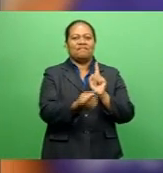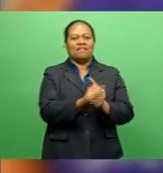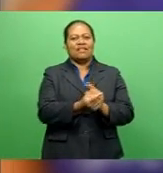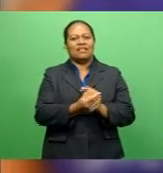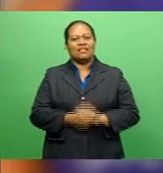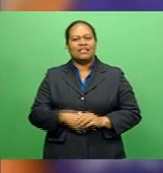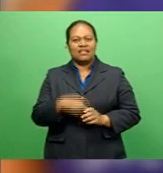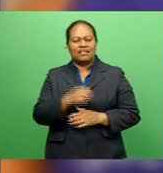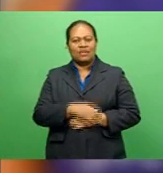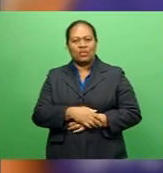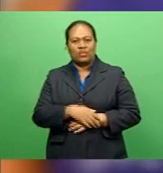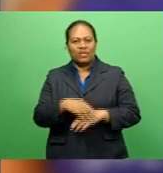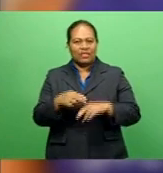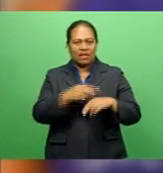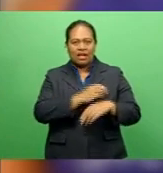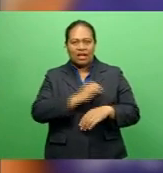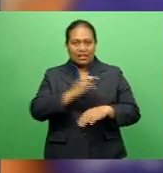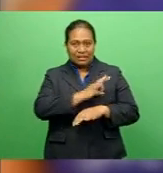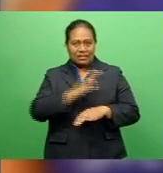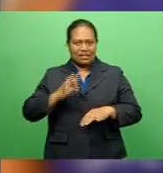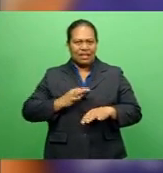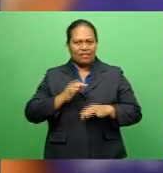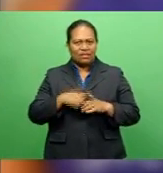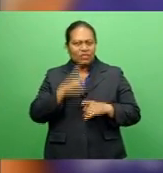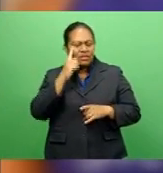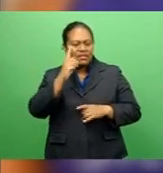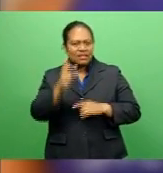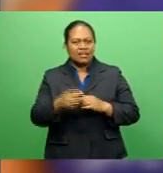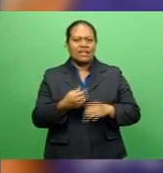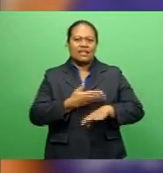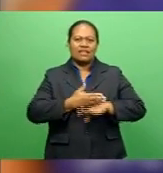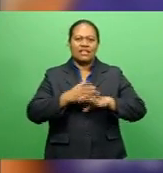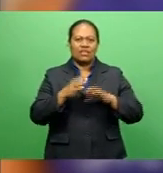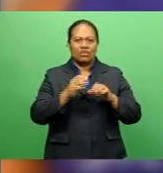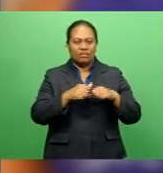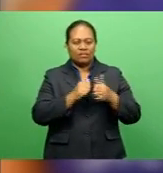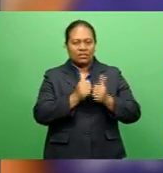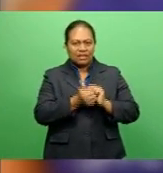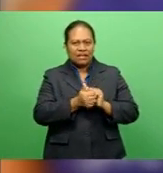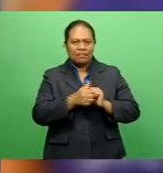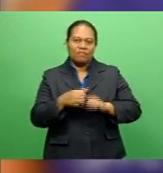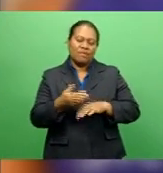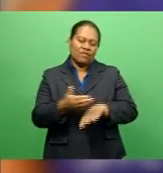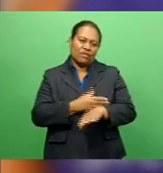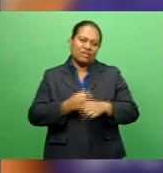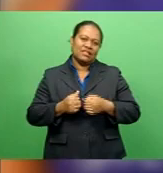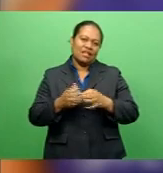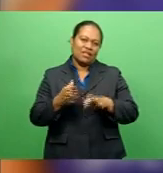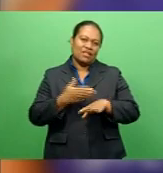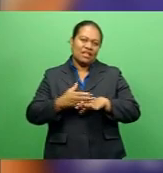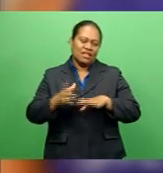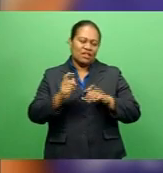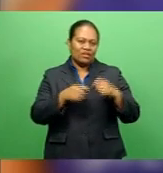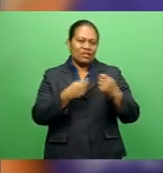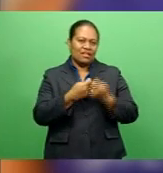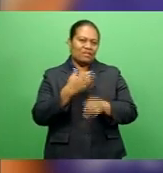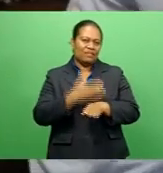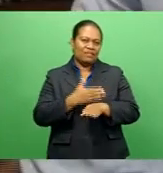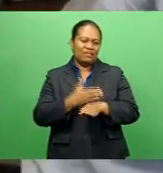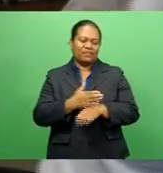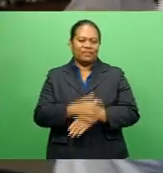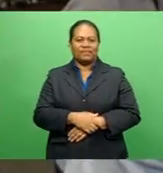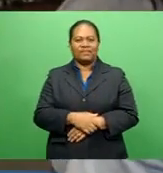officials to discuss areas of focus for the upcoming season before she begins work with the national teams. Caroline Tavi